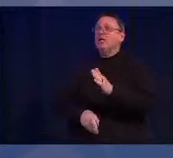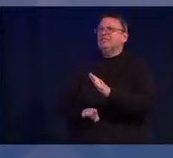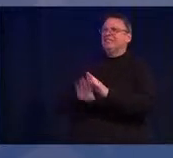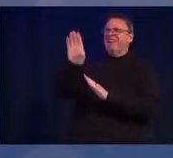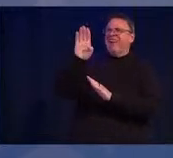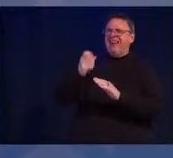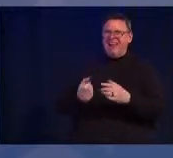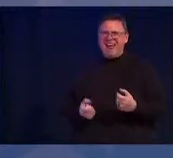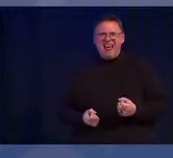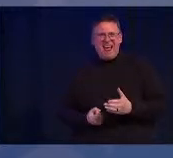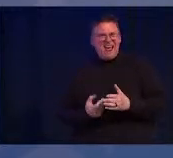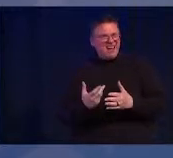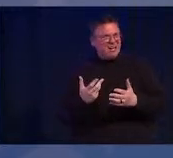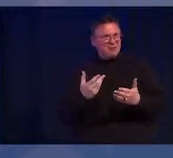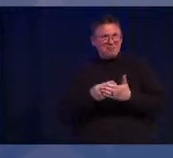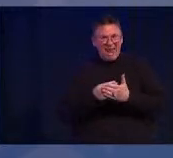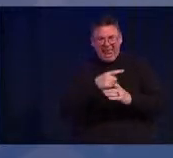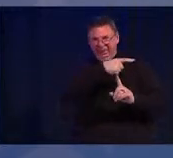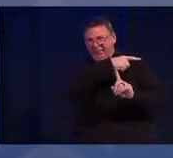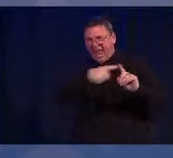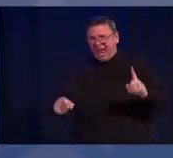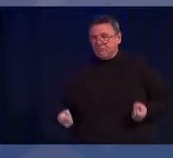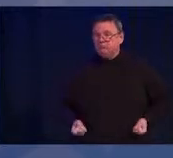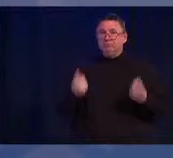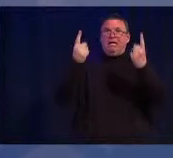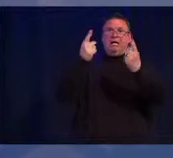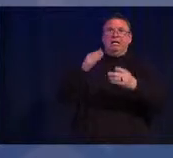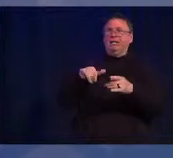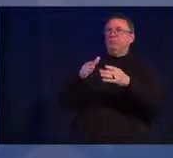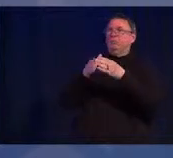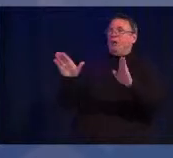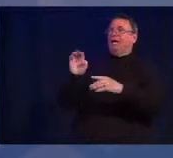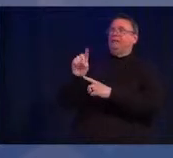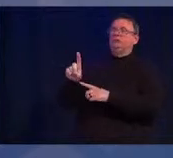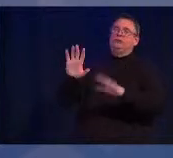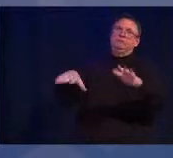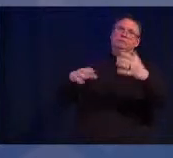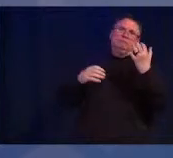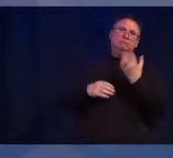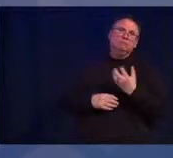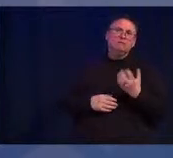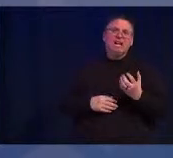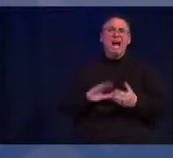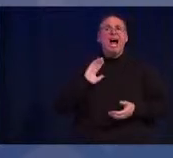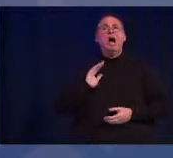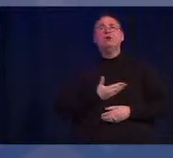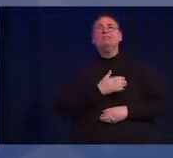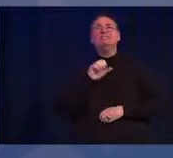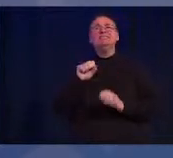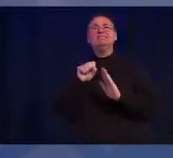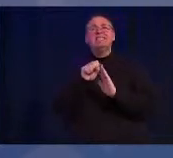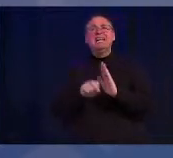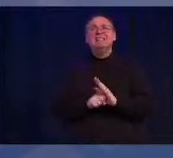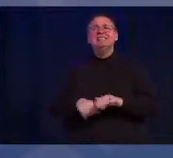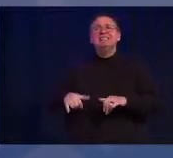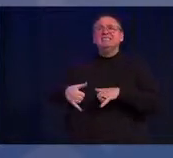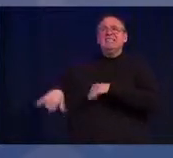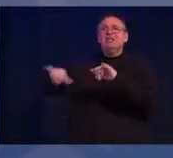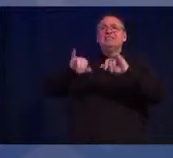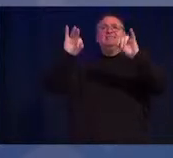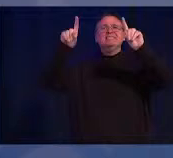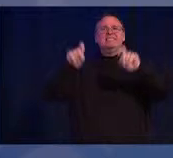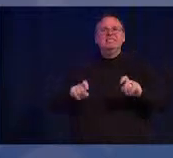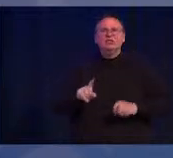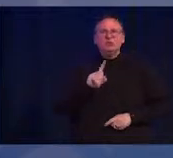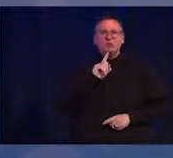public education in Indiana, and according to our statewide standardized testing, only